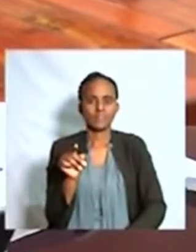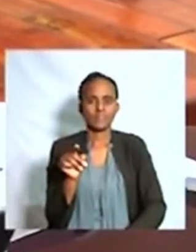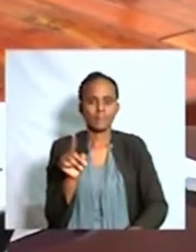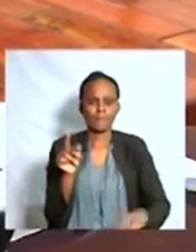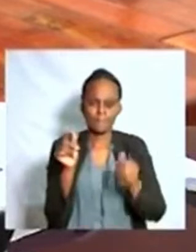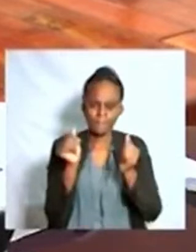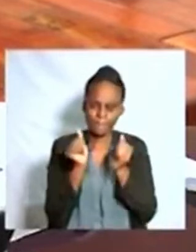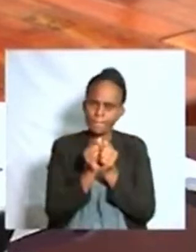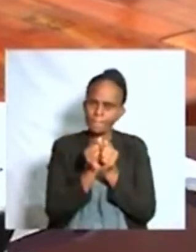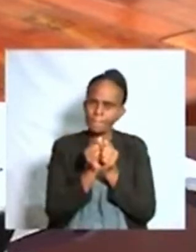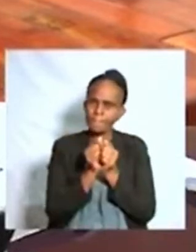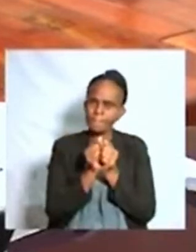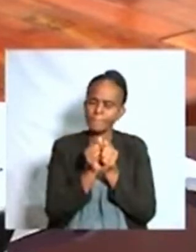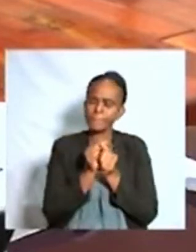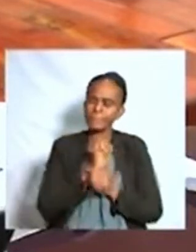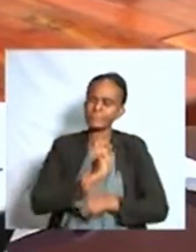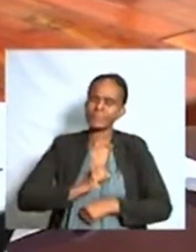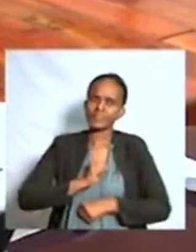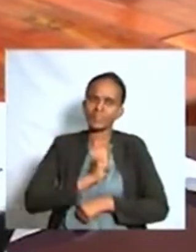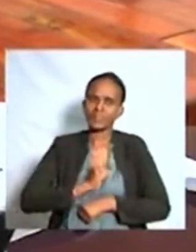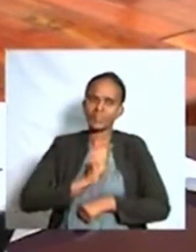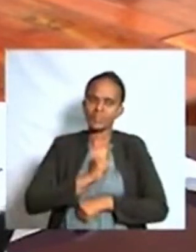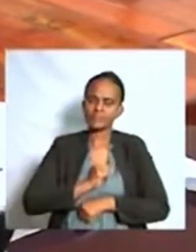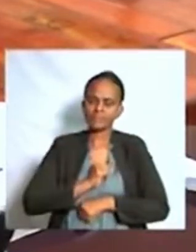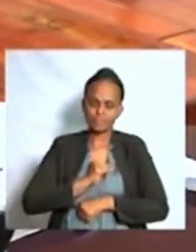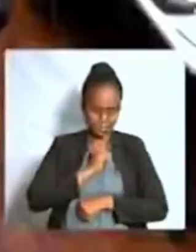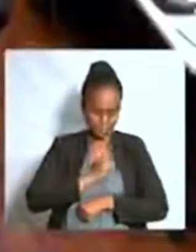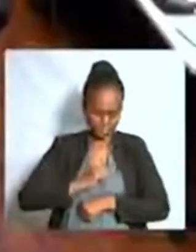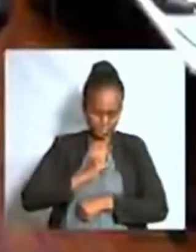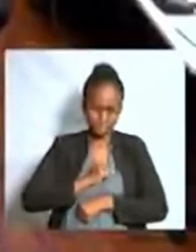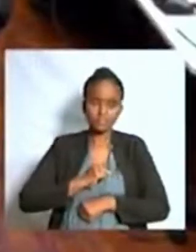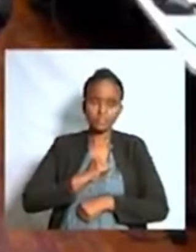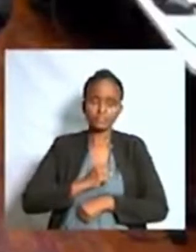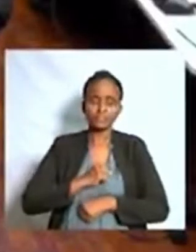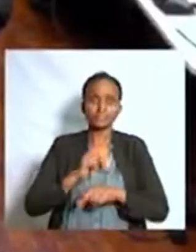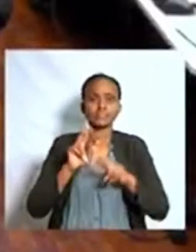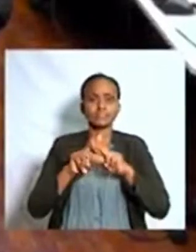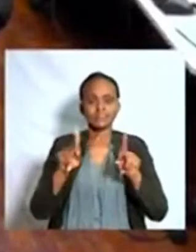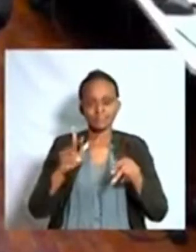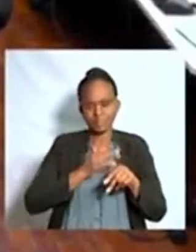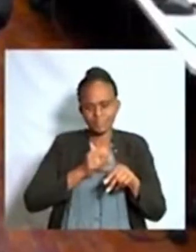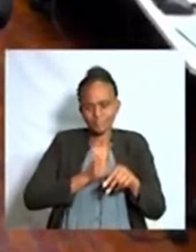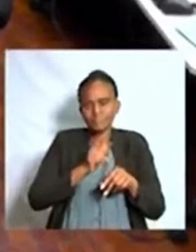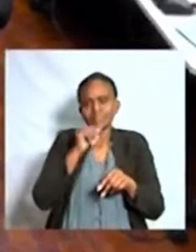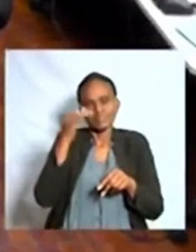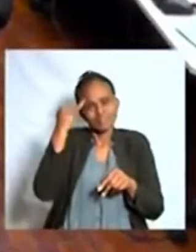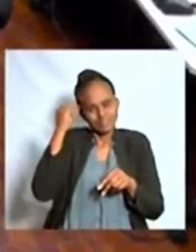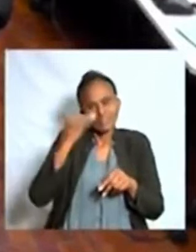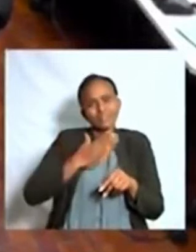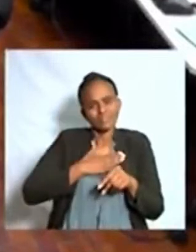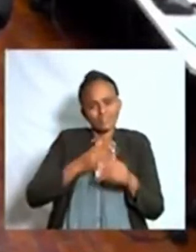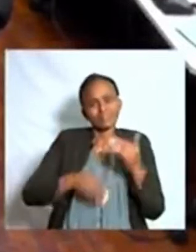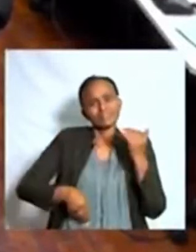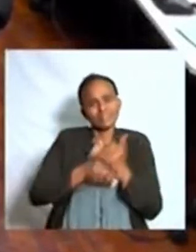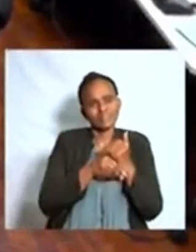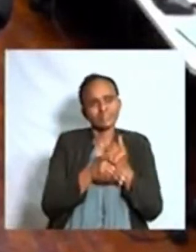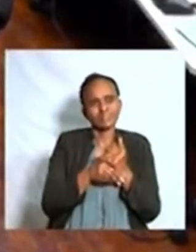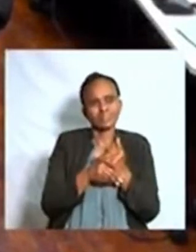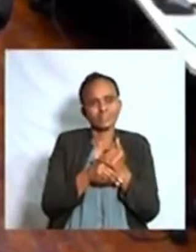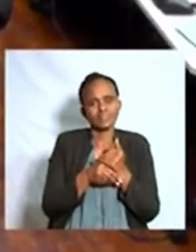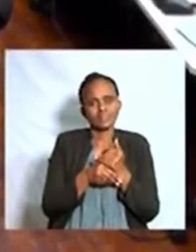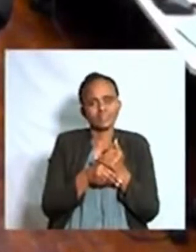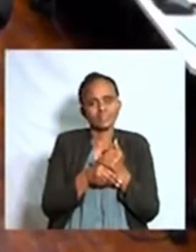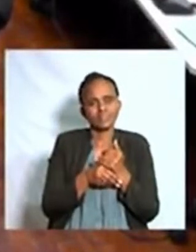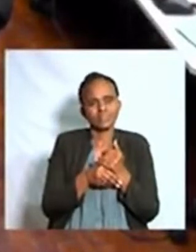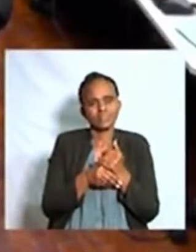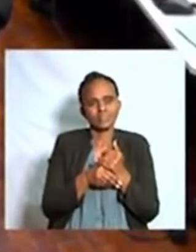with regard to... I'm sorry, Chair. Say I didn't uh, generate hon- this. Honorable- May I Honorable read? Honorable Mutelo. If I may Just-